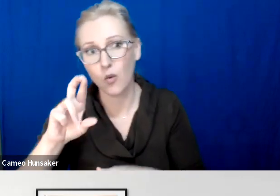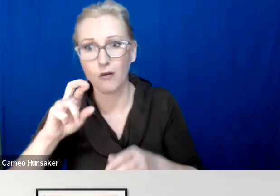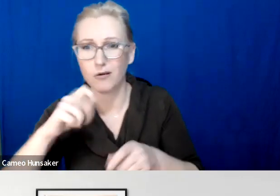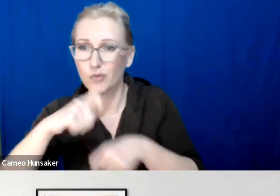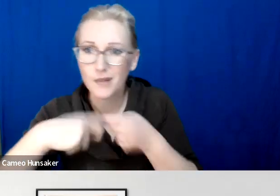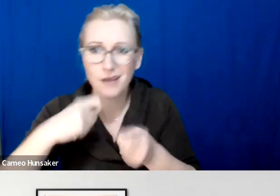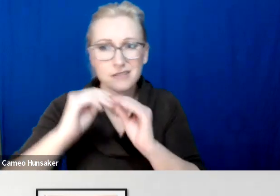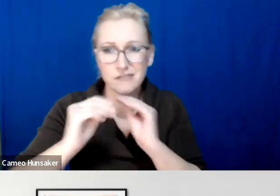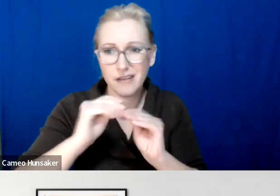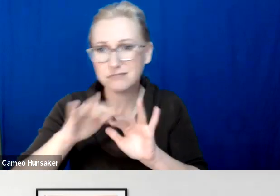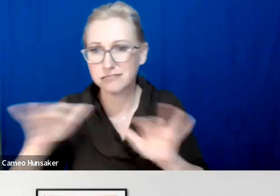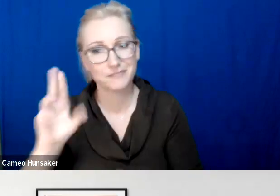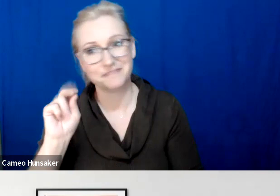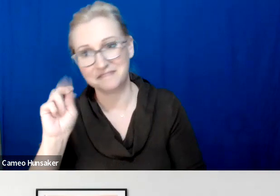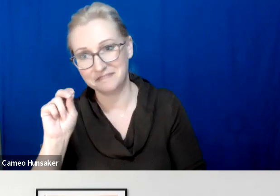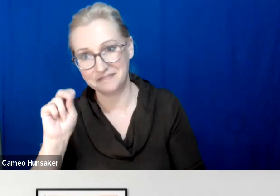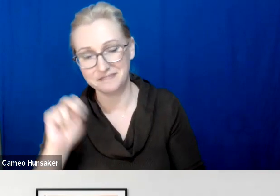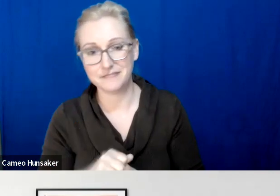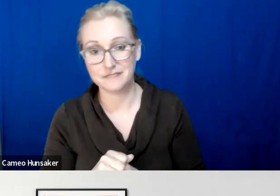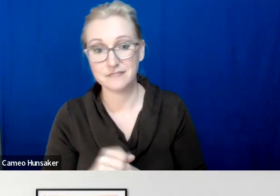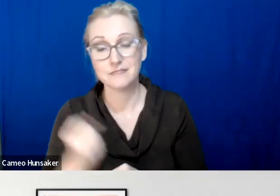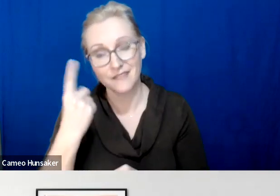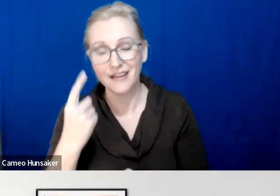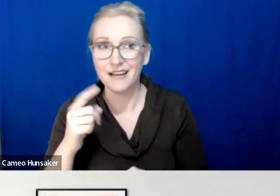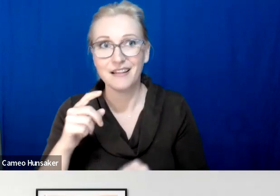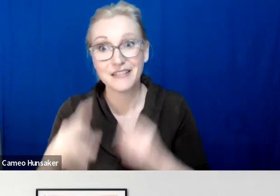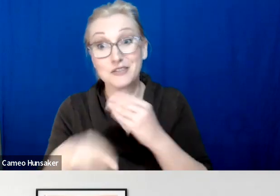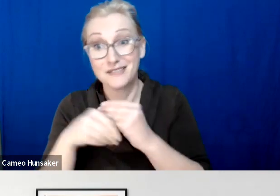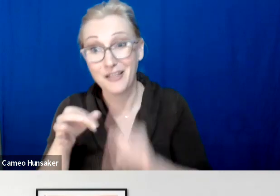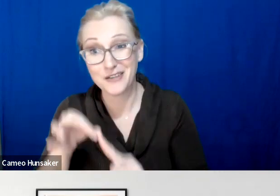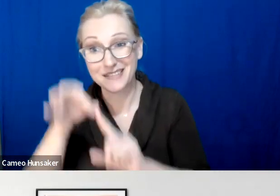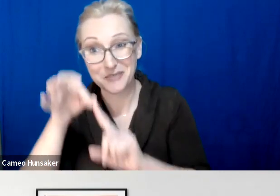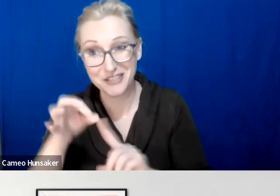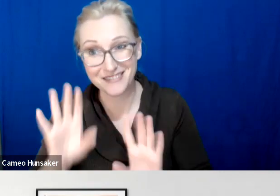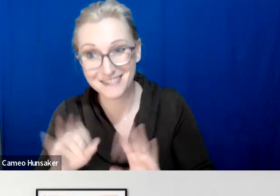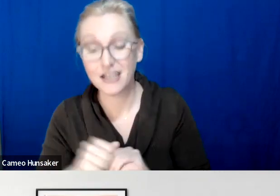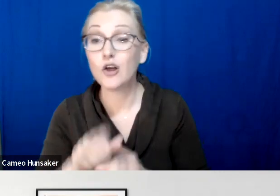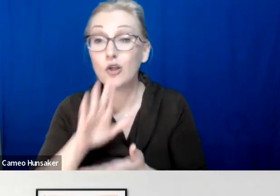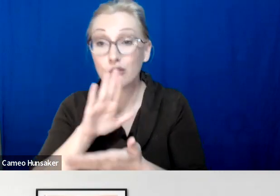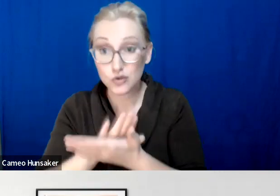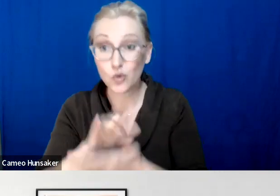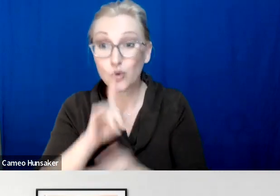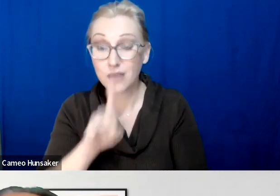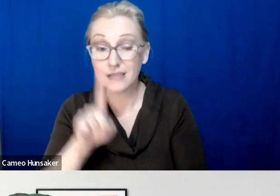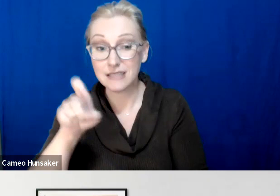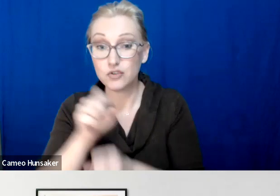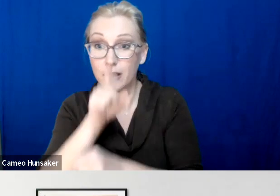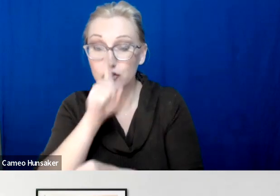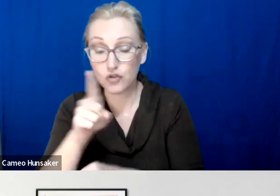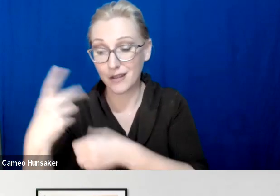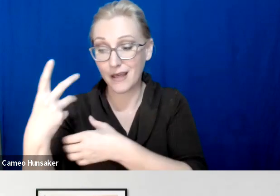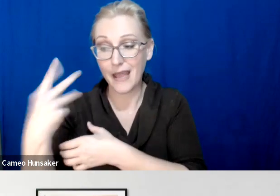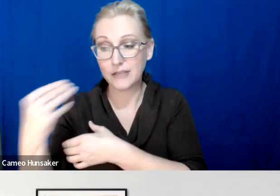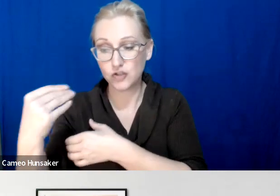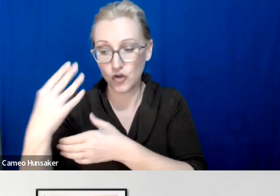However, there is an exception to the exception that the school does need to ensure that the external component